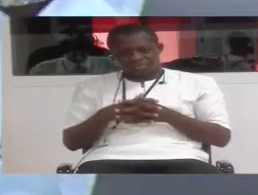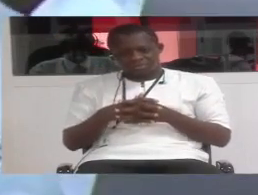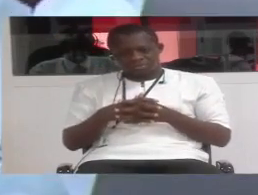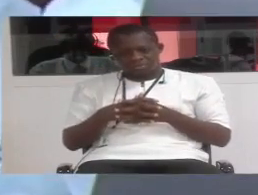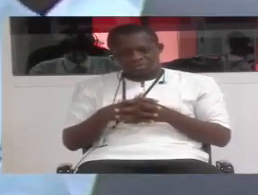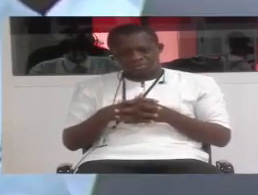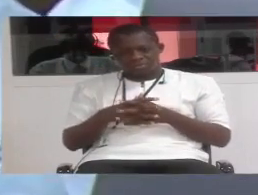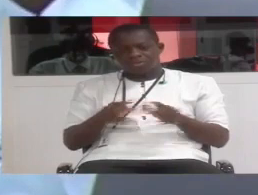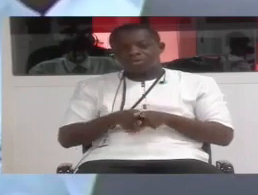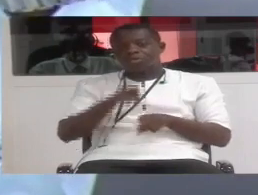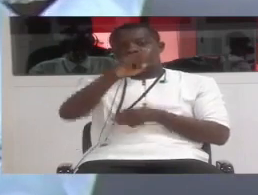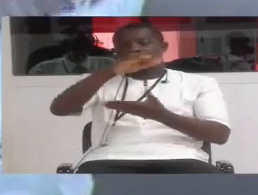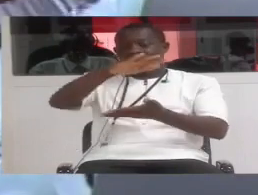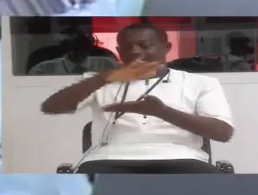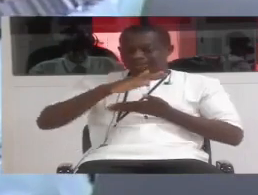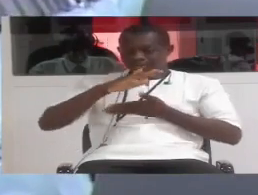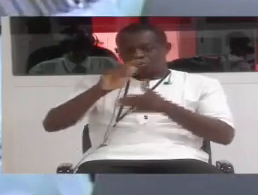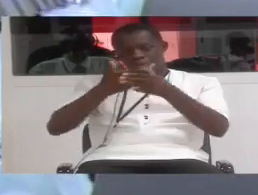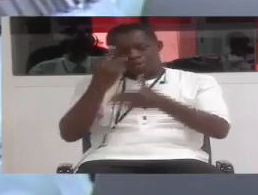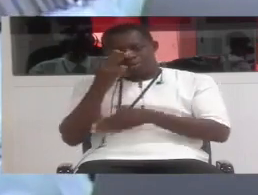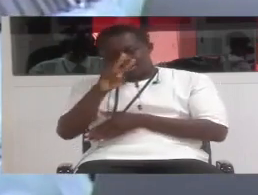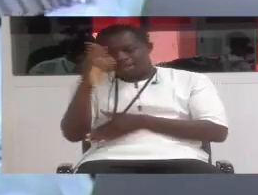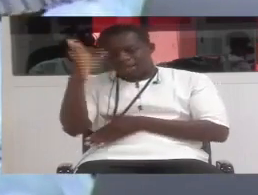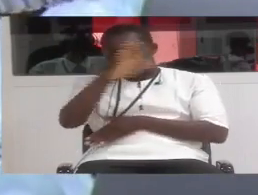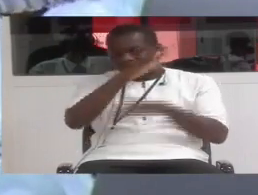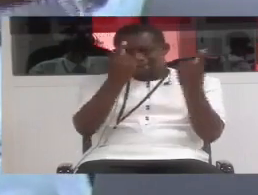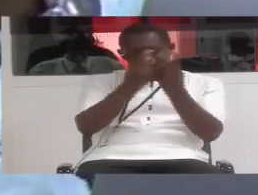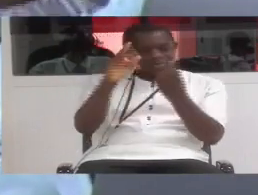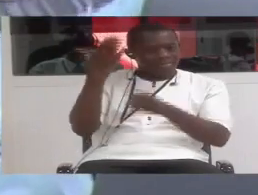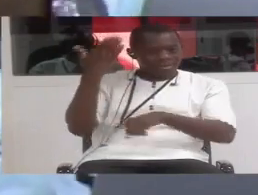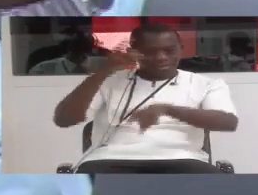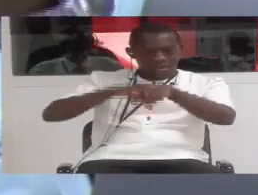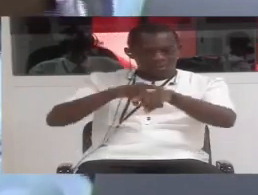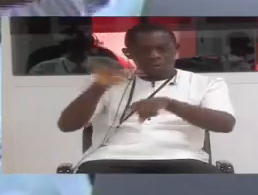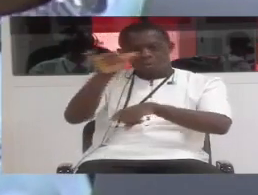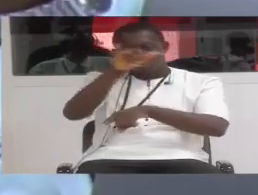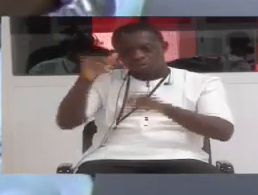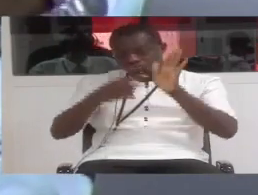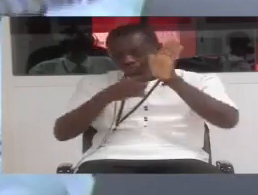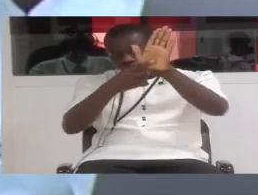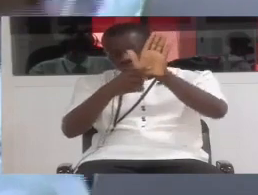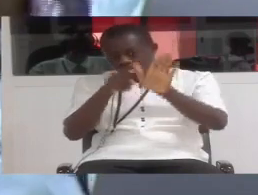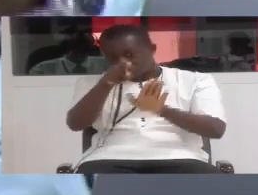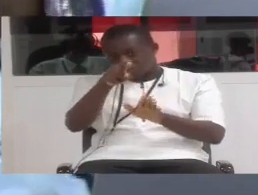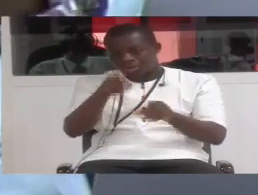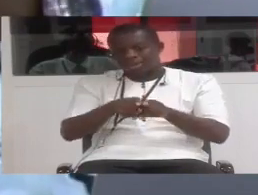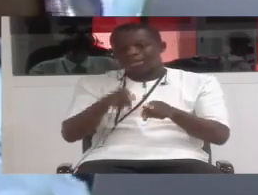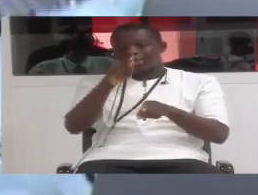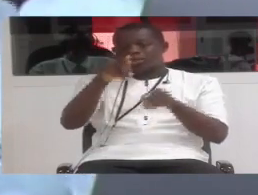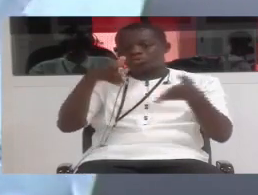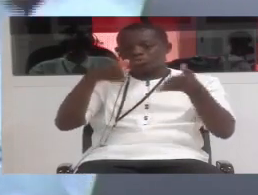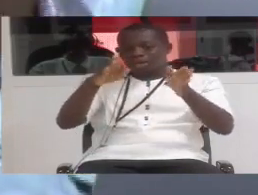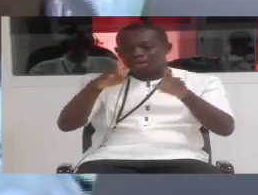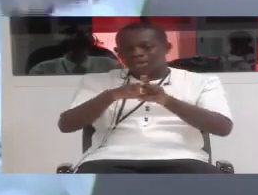Did you receive or see anything at that time which suggested to you that execution